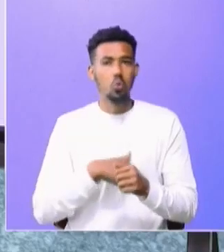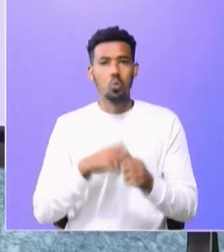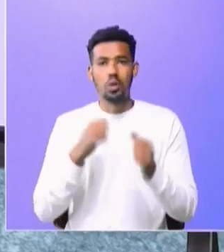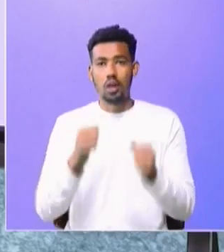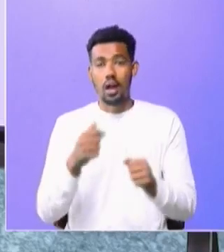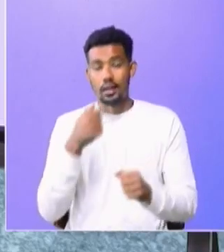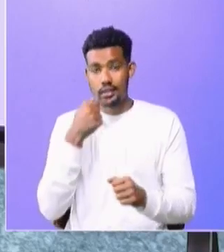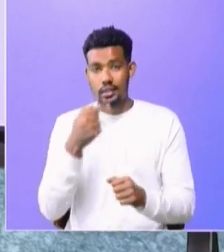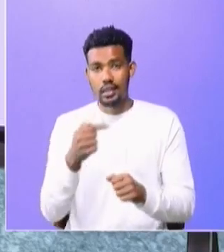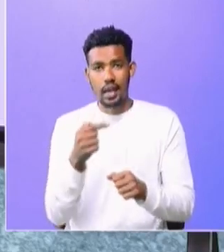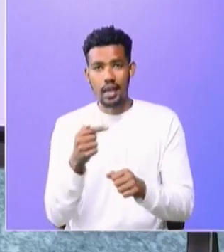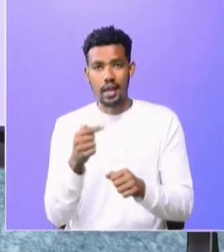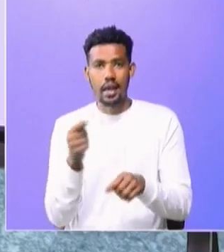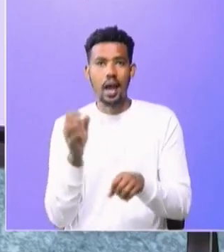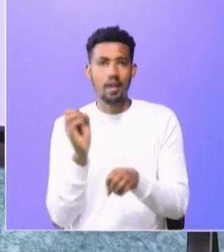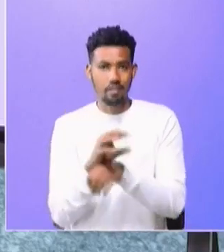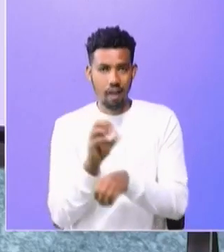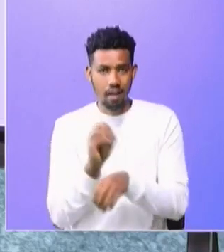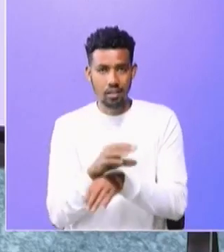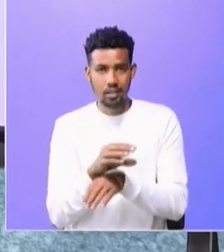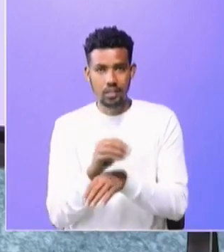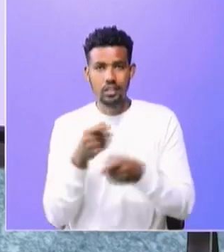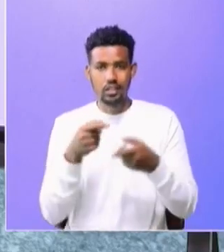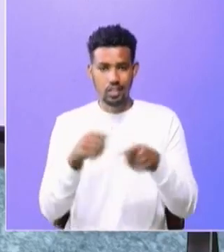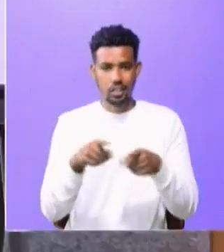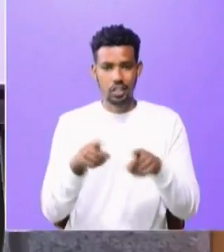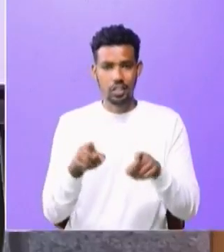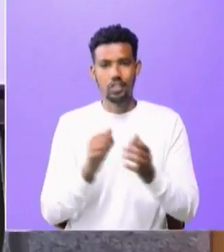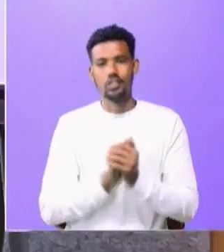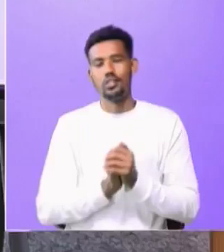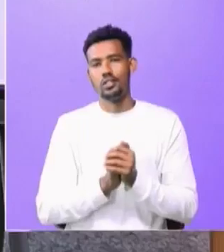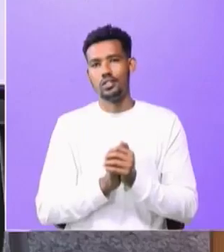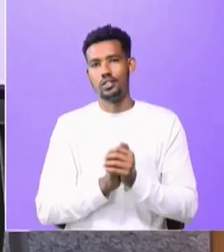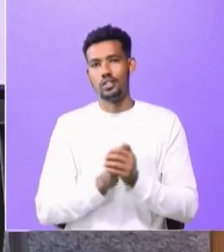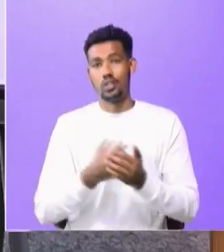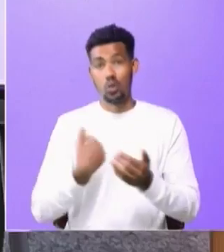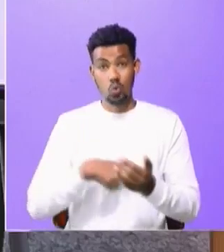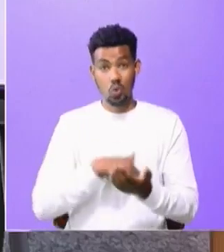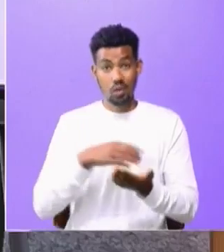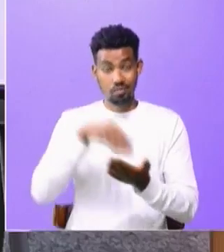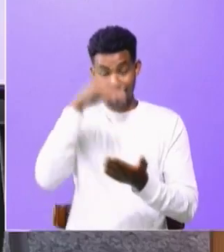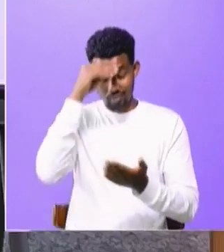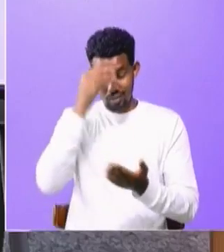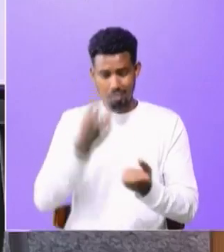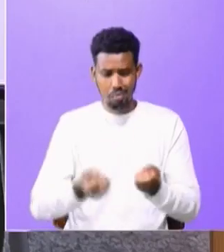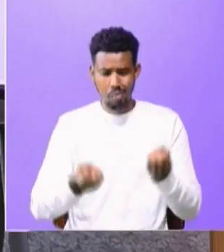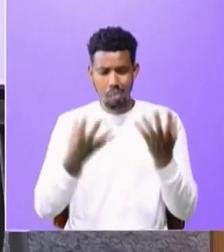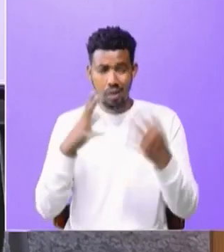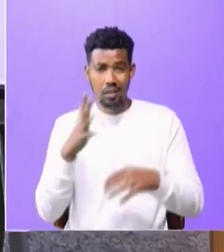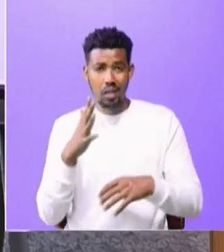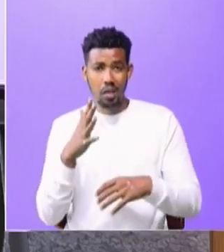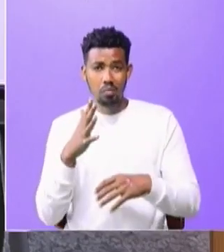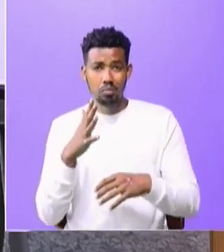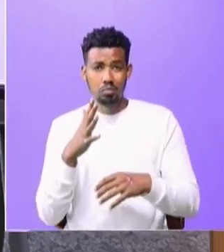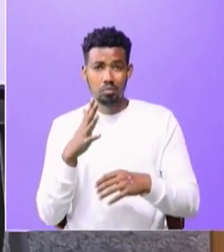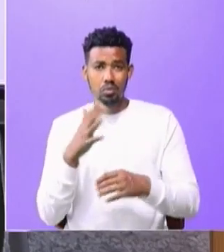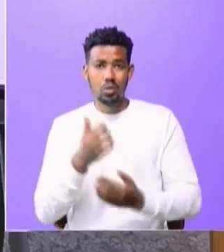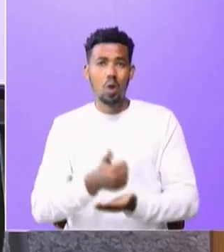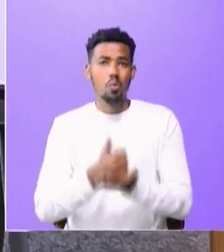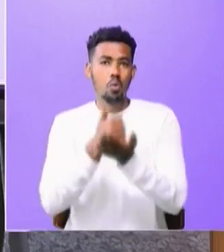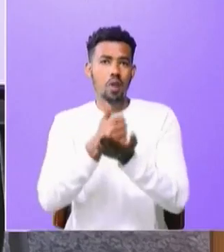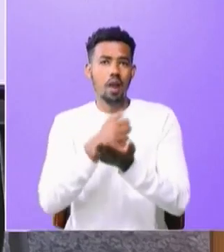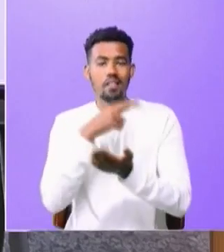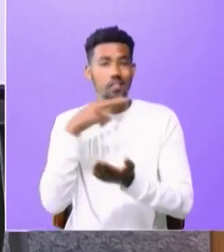suggestion, and recommendation. Students, we will learn many types of modal